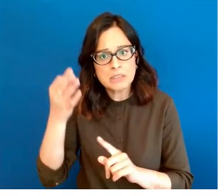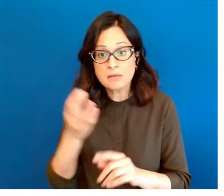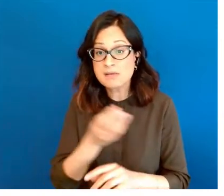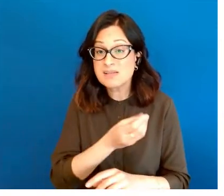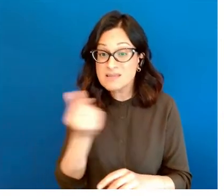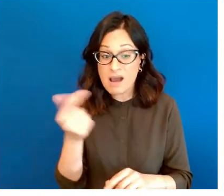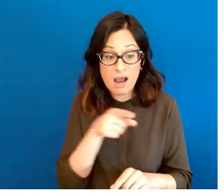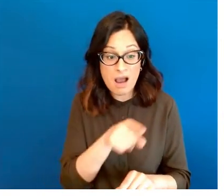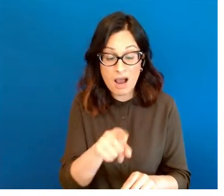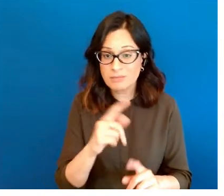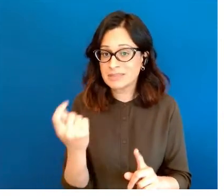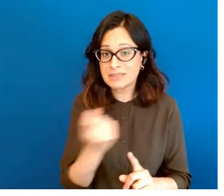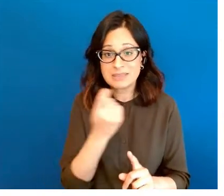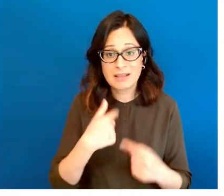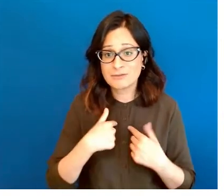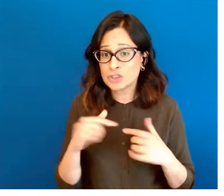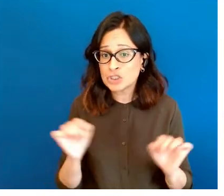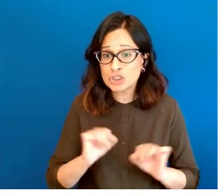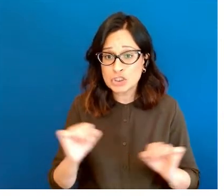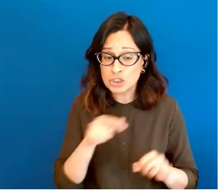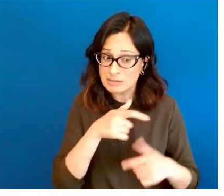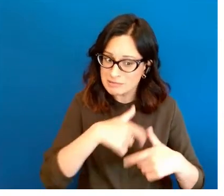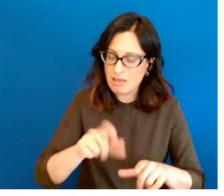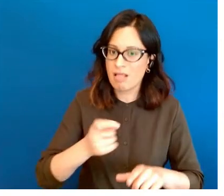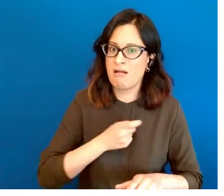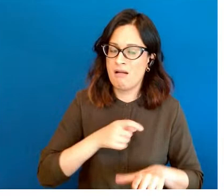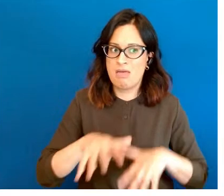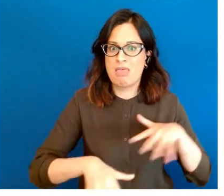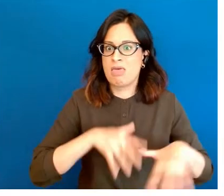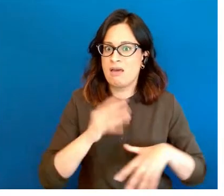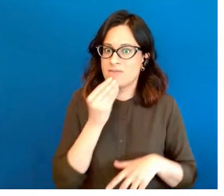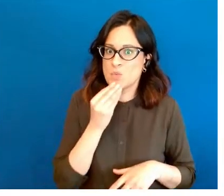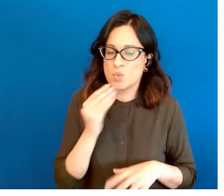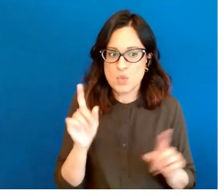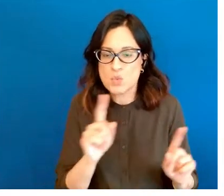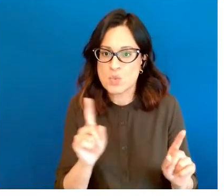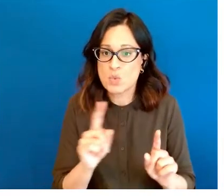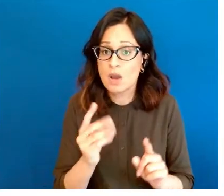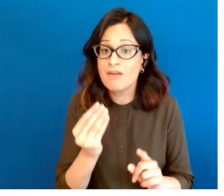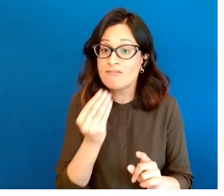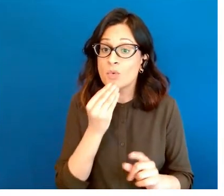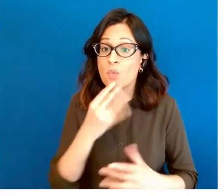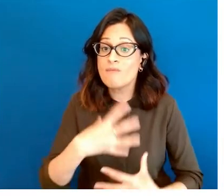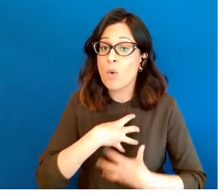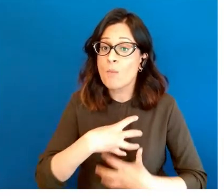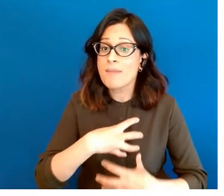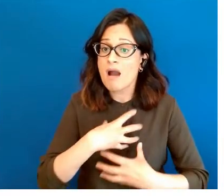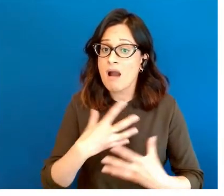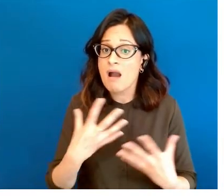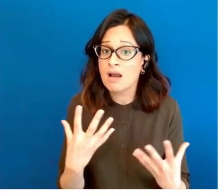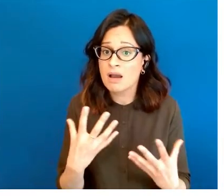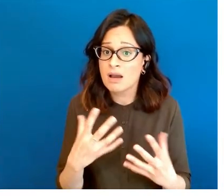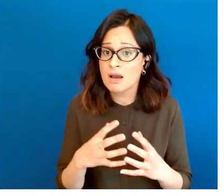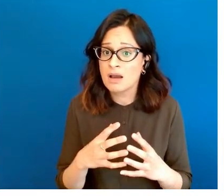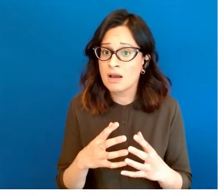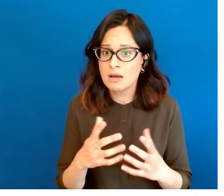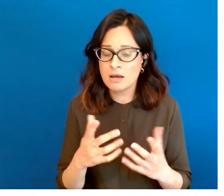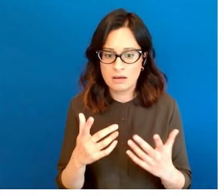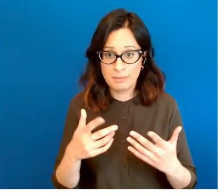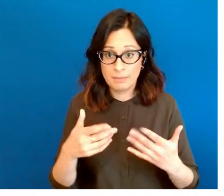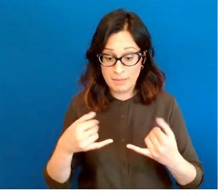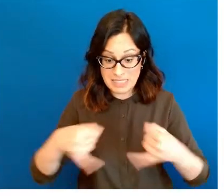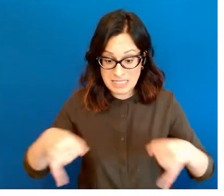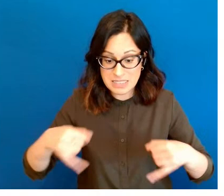haven't been successful in that. I think there are elements of food phobia and almost, borderline with sort of